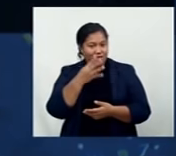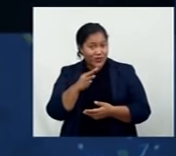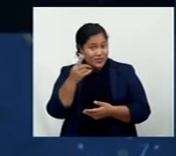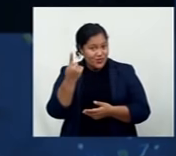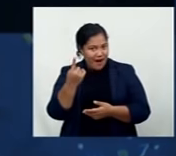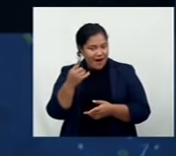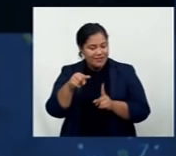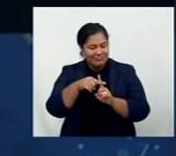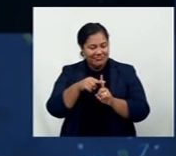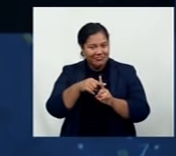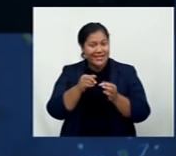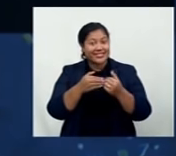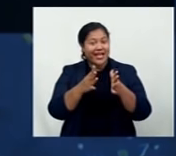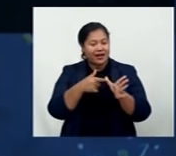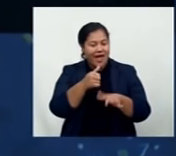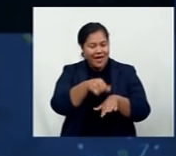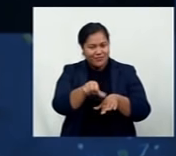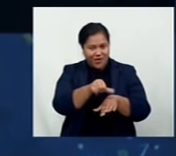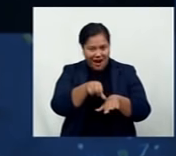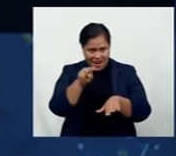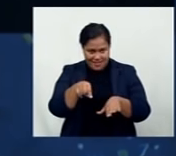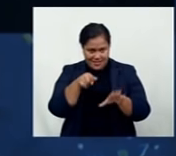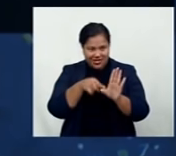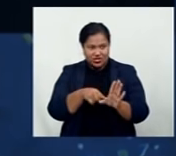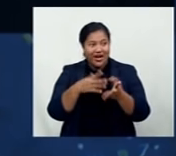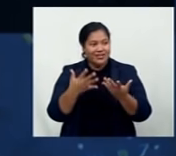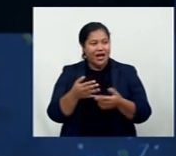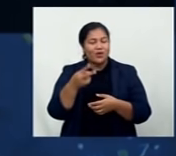42,541 cases since April this year. There are now